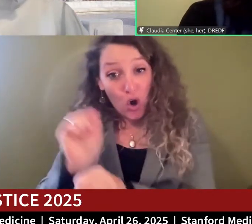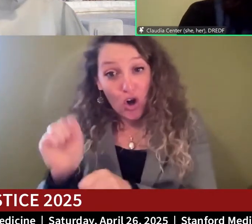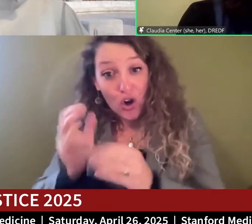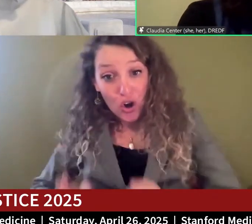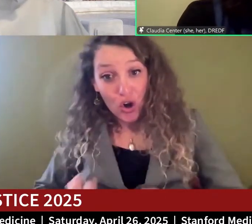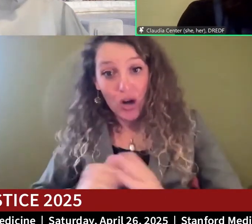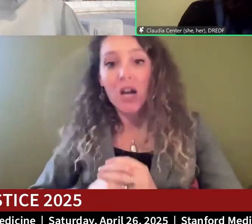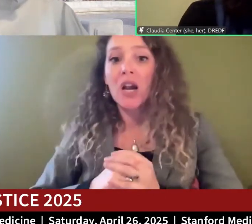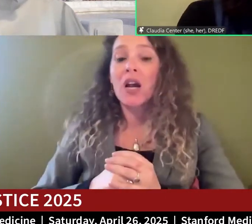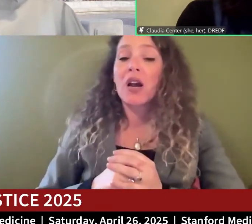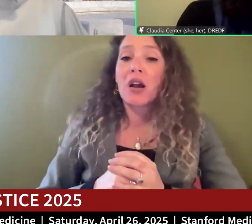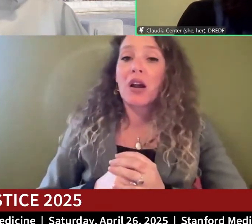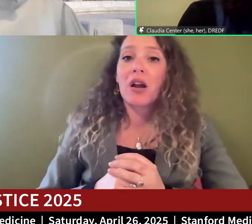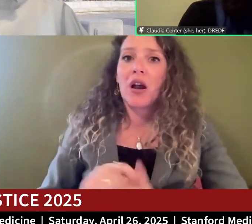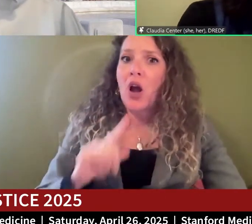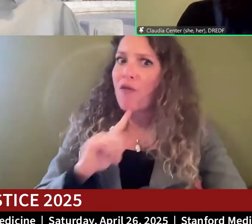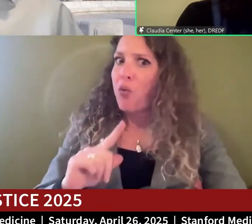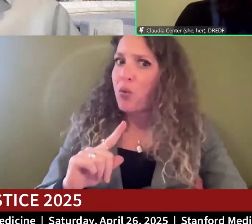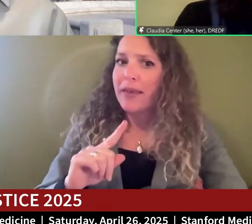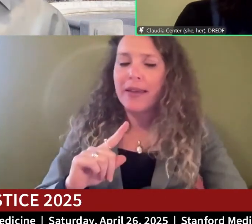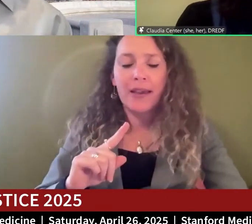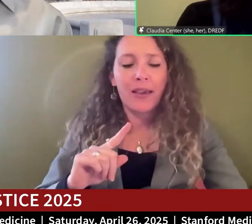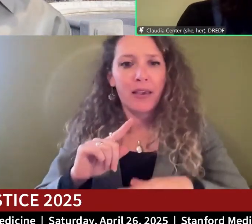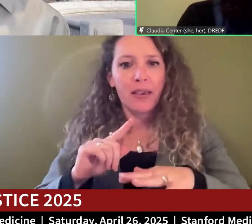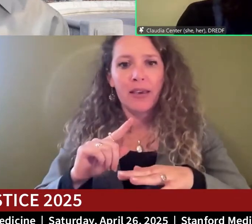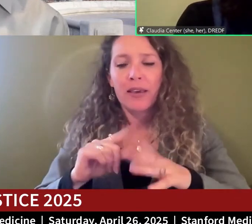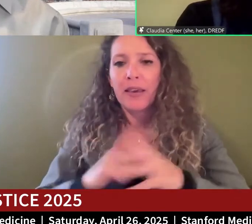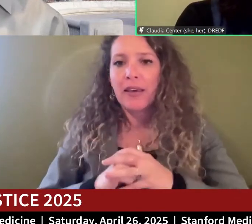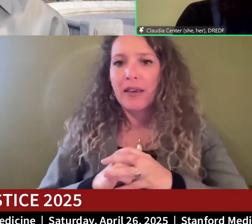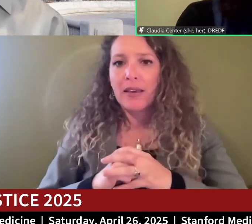have really flooded,